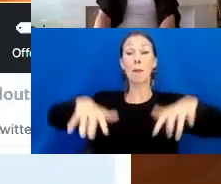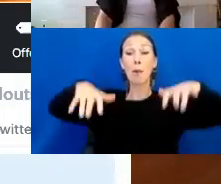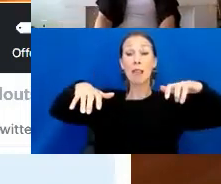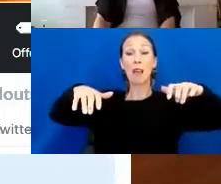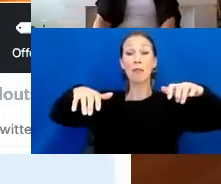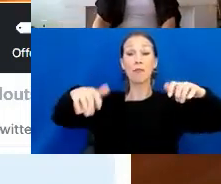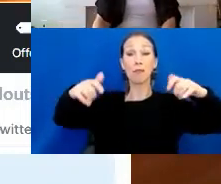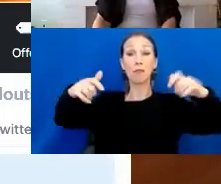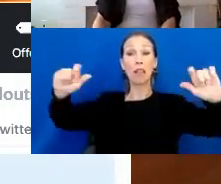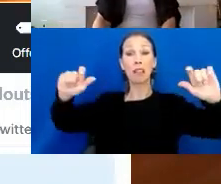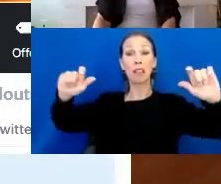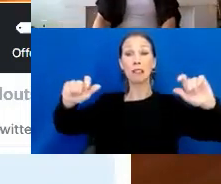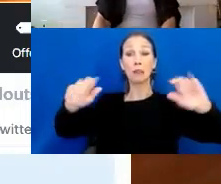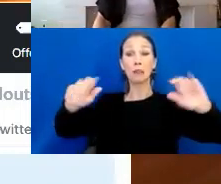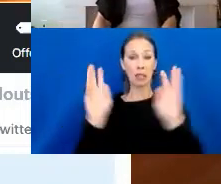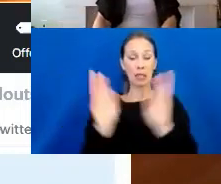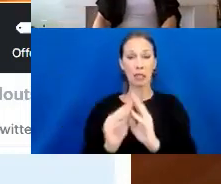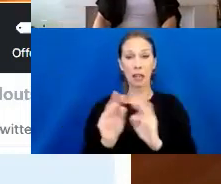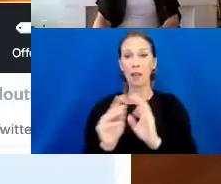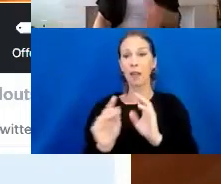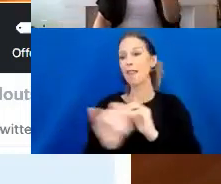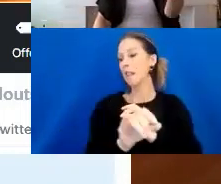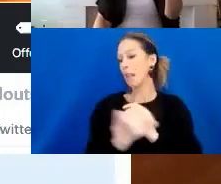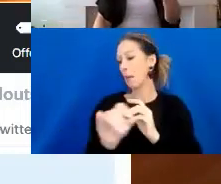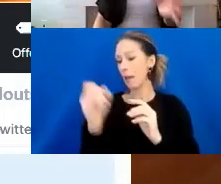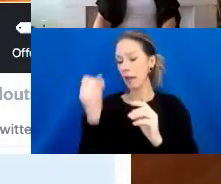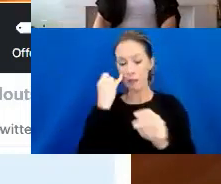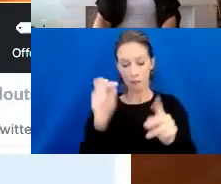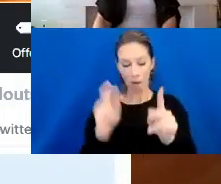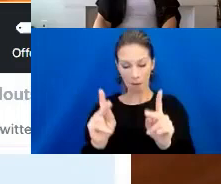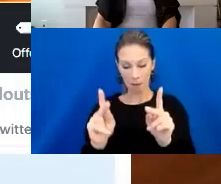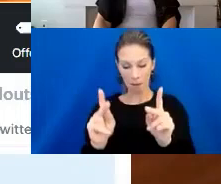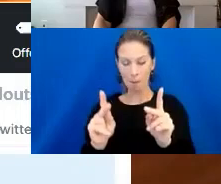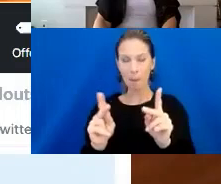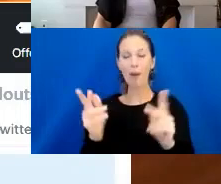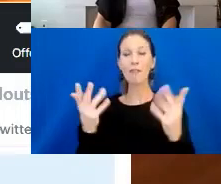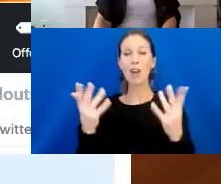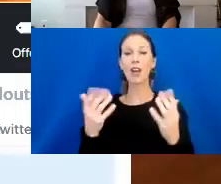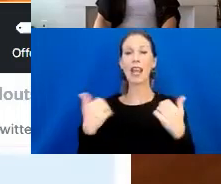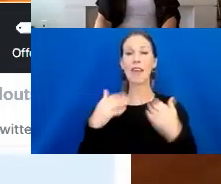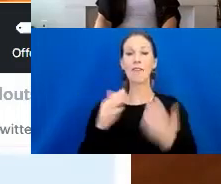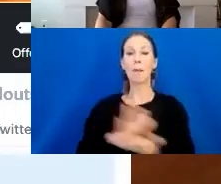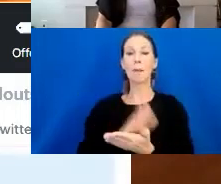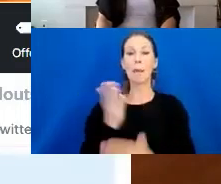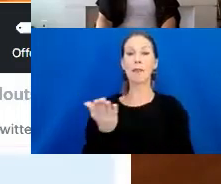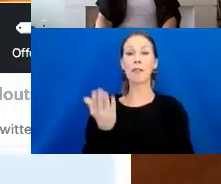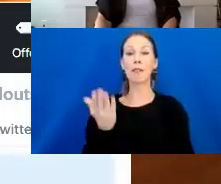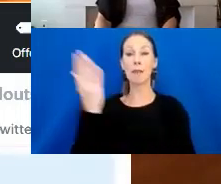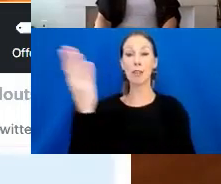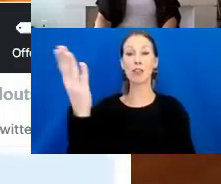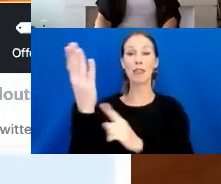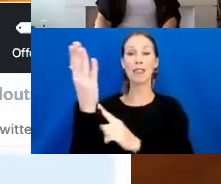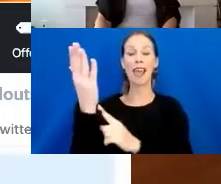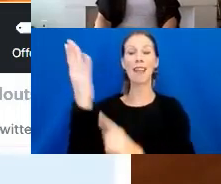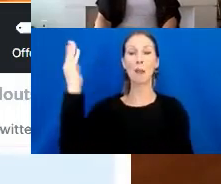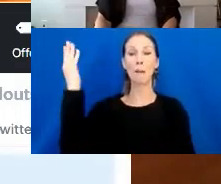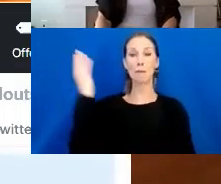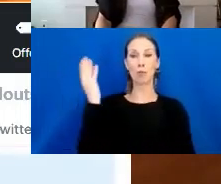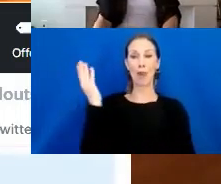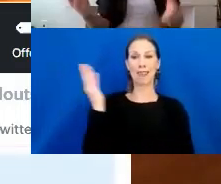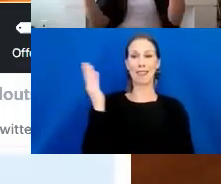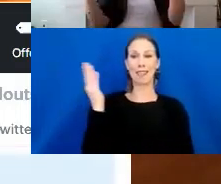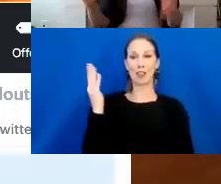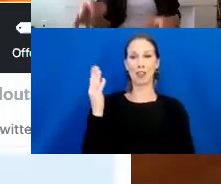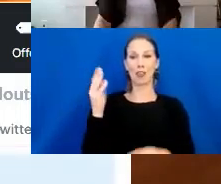submitted a paper submission, well, it's a presentation mode